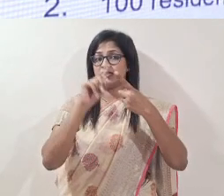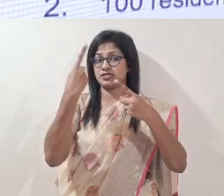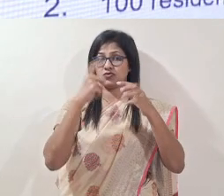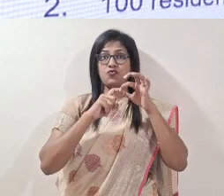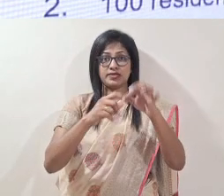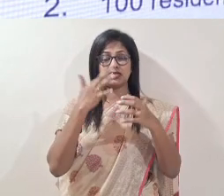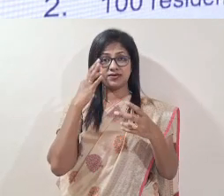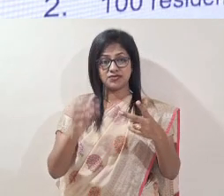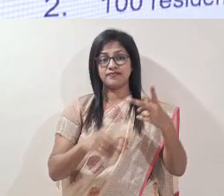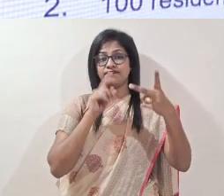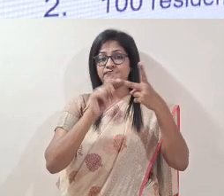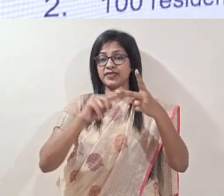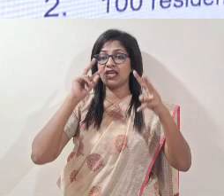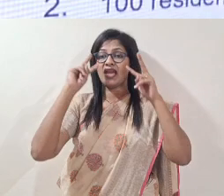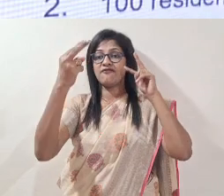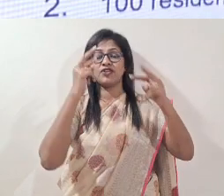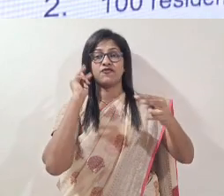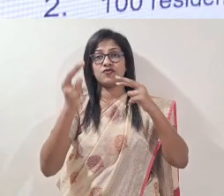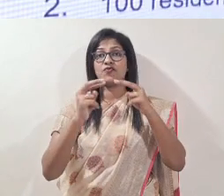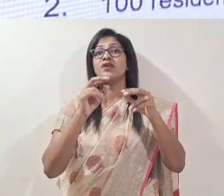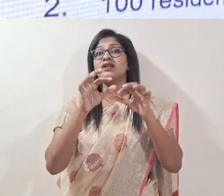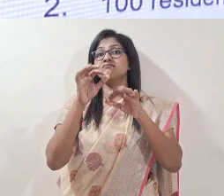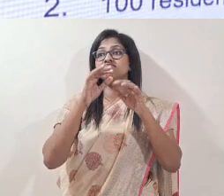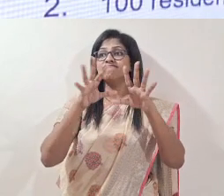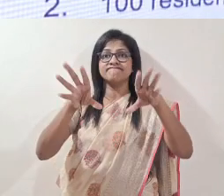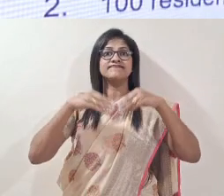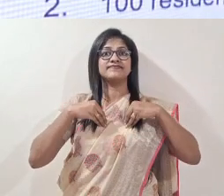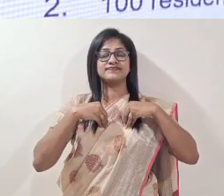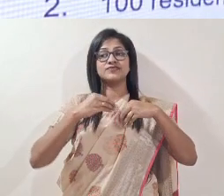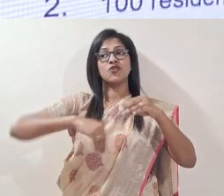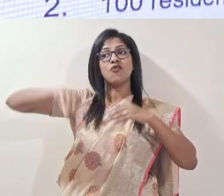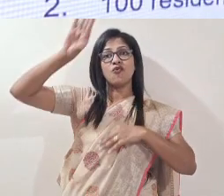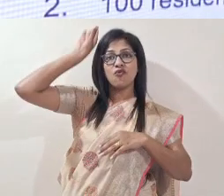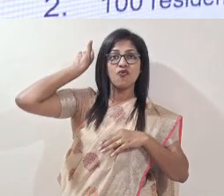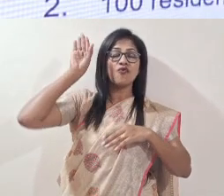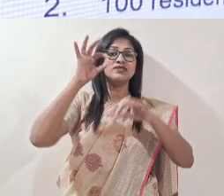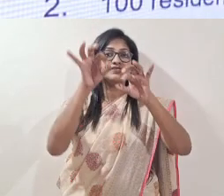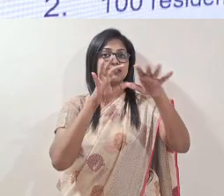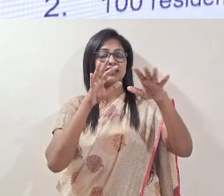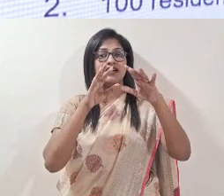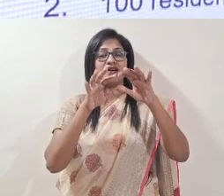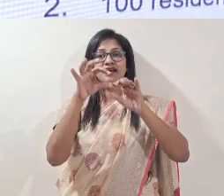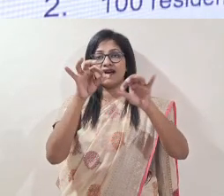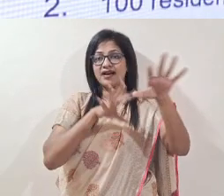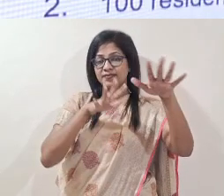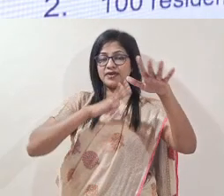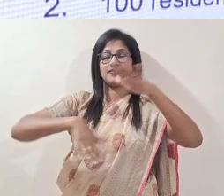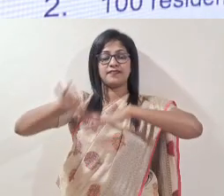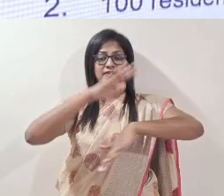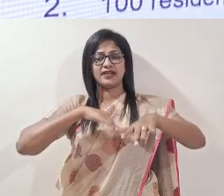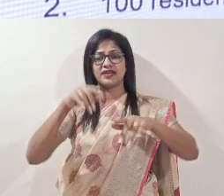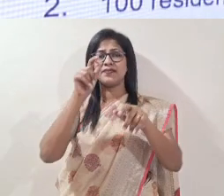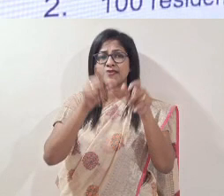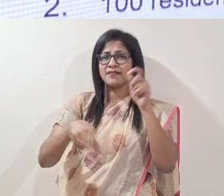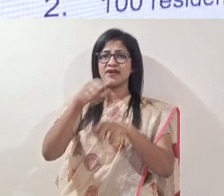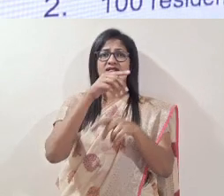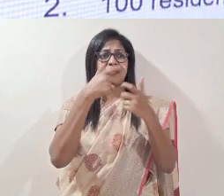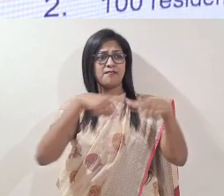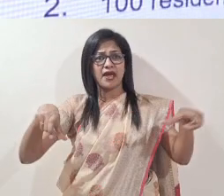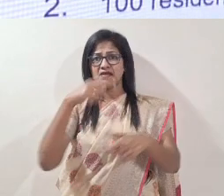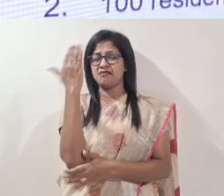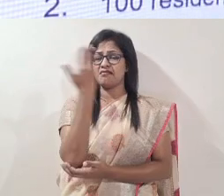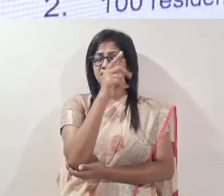question. Second, perception of conventional urban planning. What do citizens and expert panels think of our urban